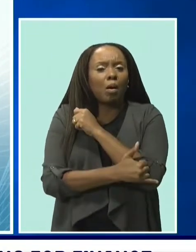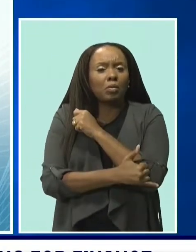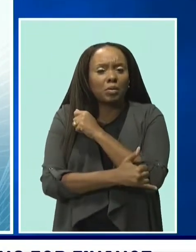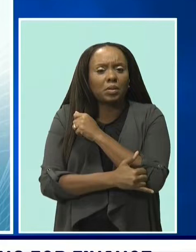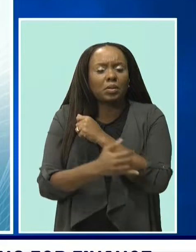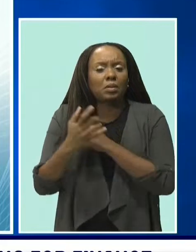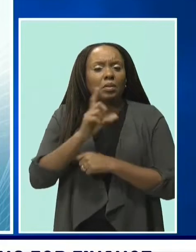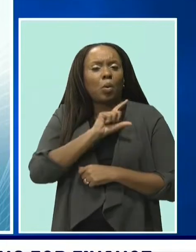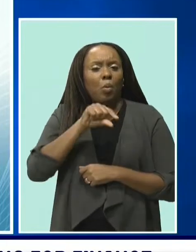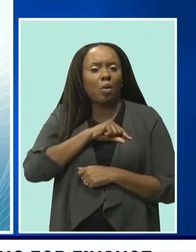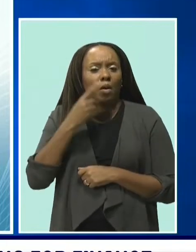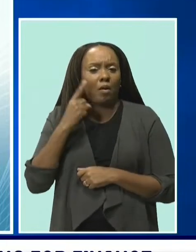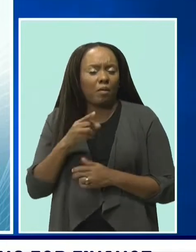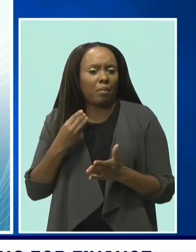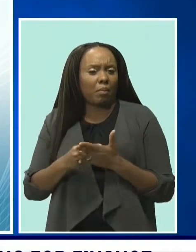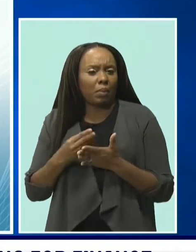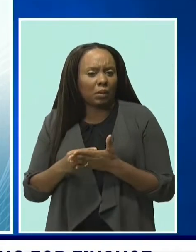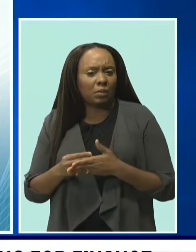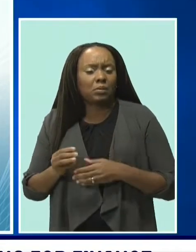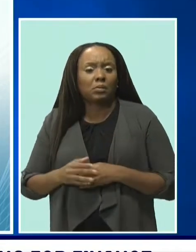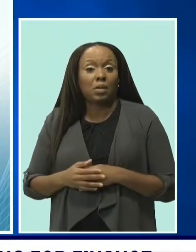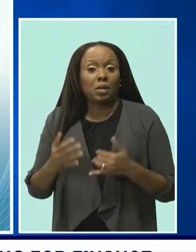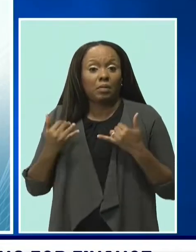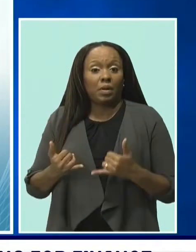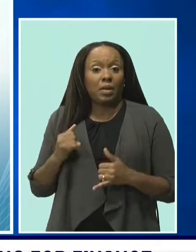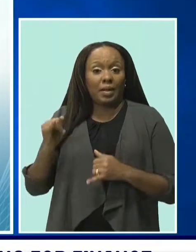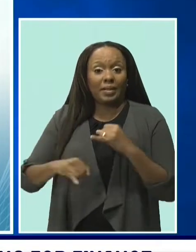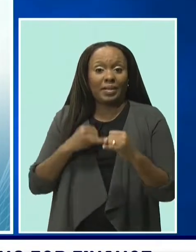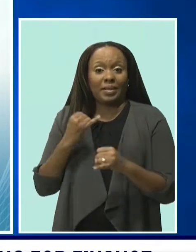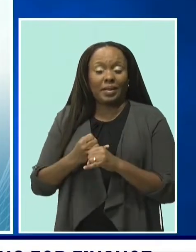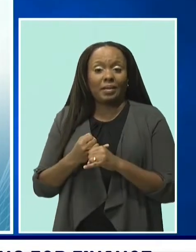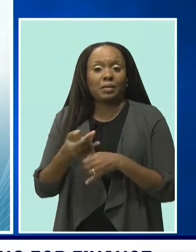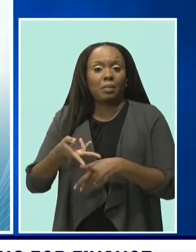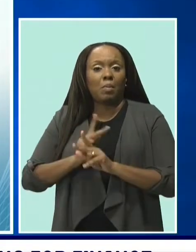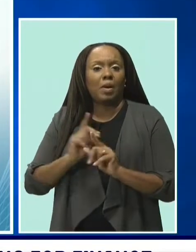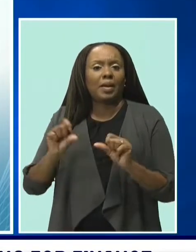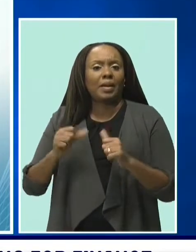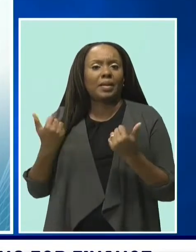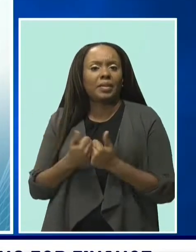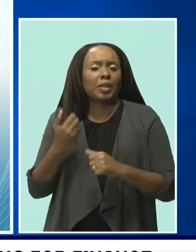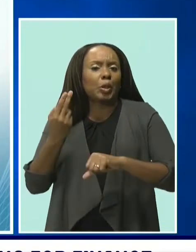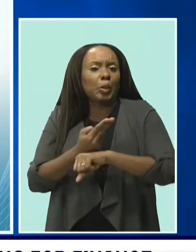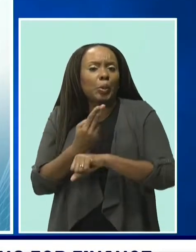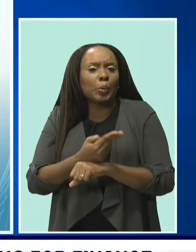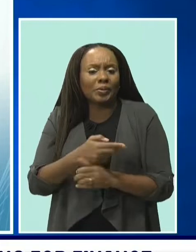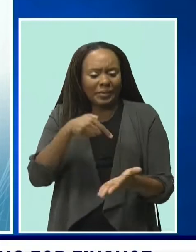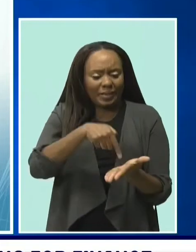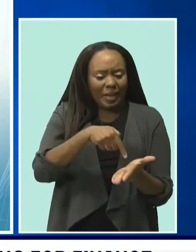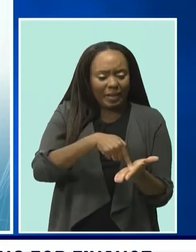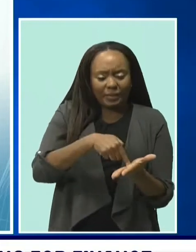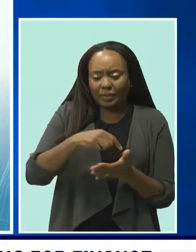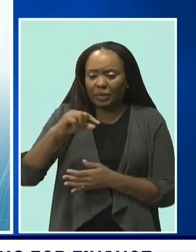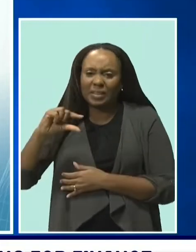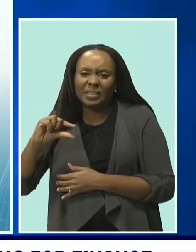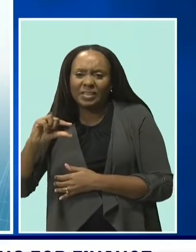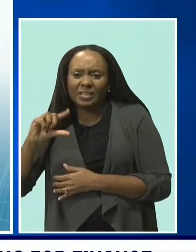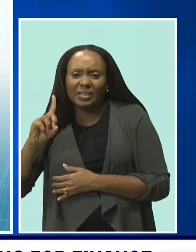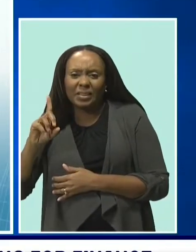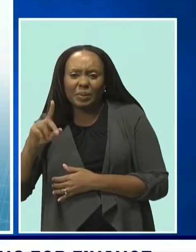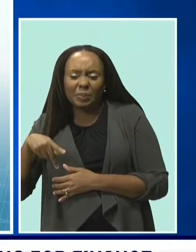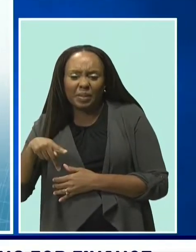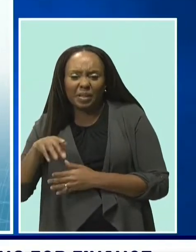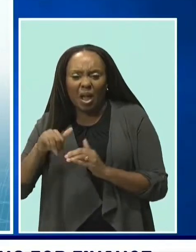international lending agencies use the debt-to-GDP ratio as the measuring stick, but Prime Minister Mottley says this can no longer be the